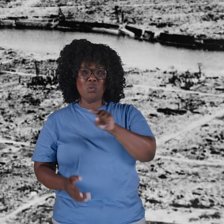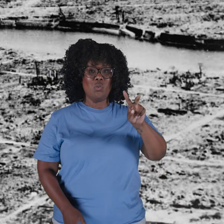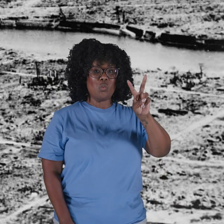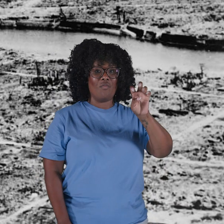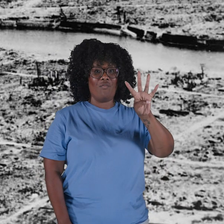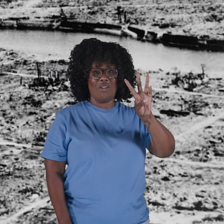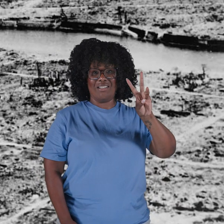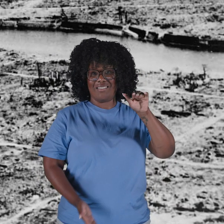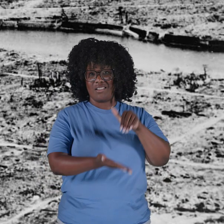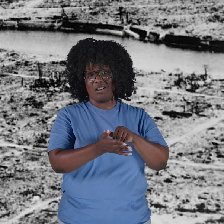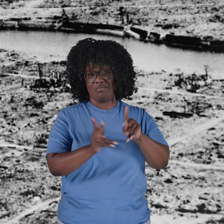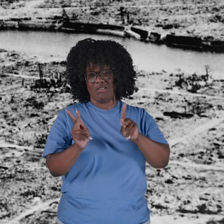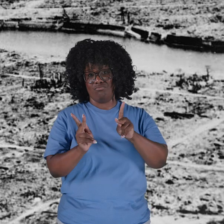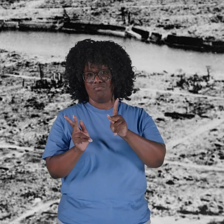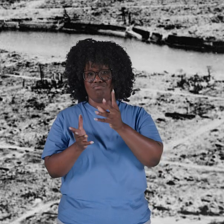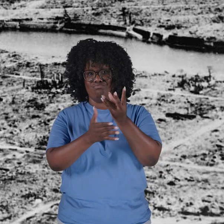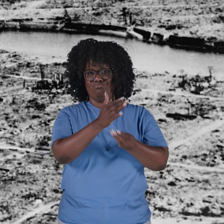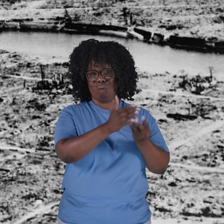150,000 and